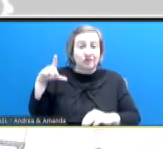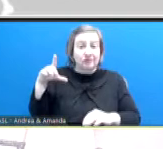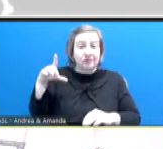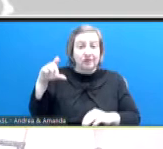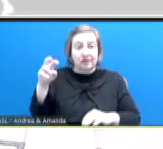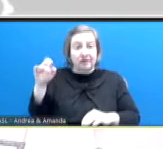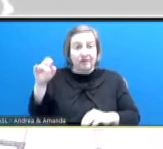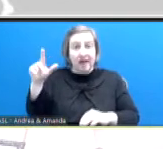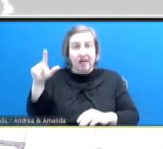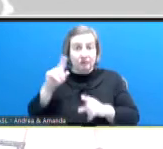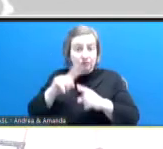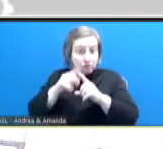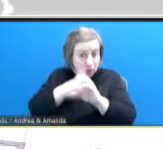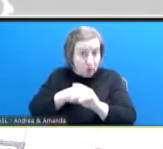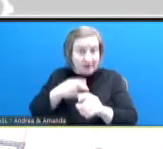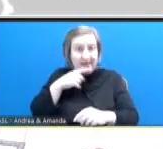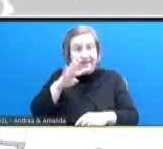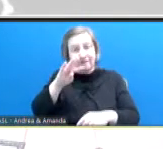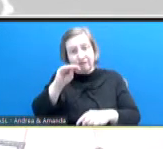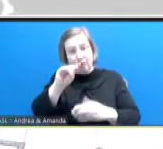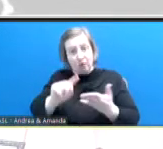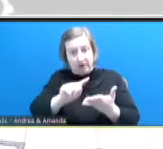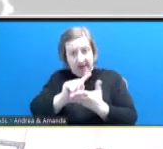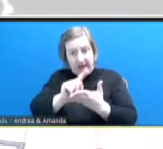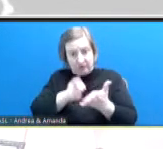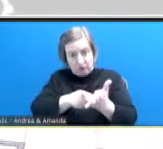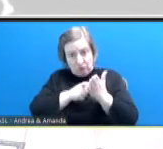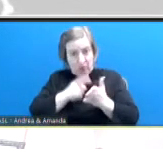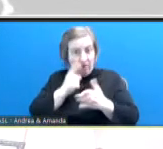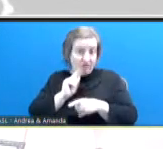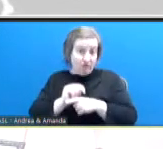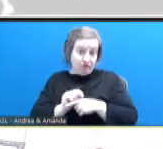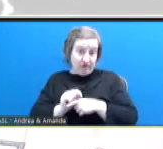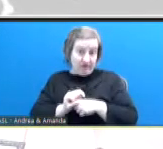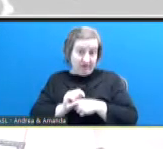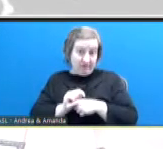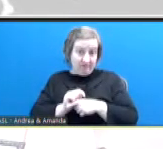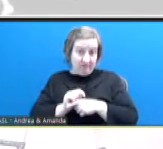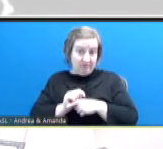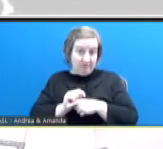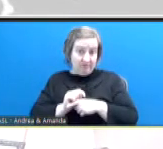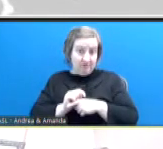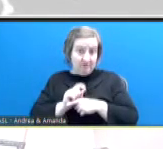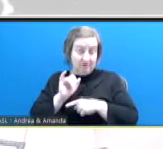it says that there's only 40 hours required for training.